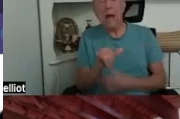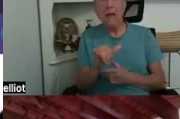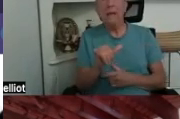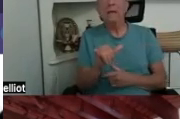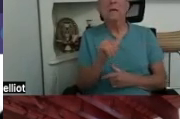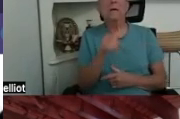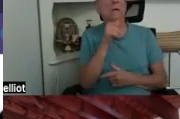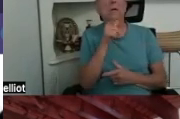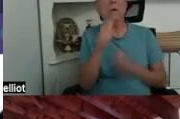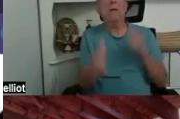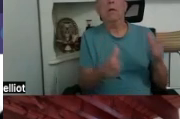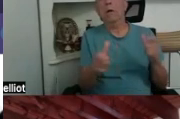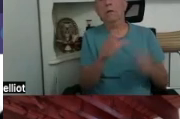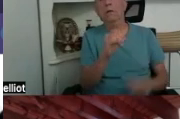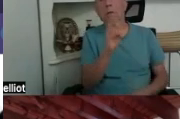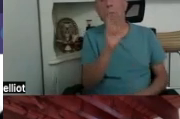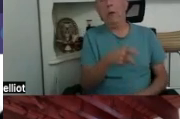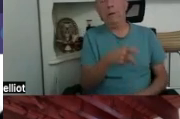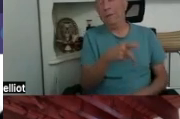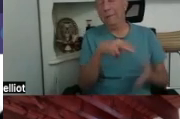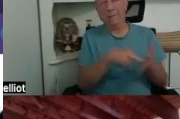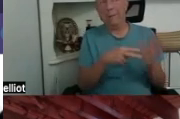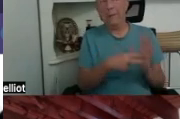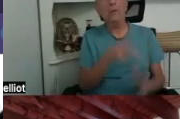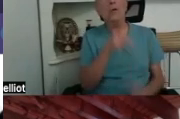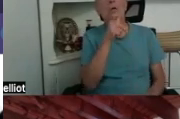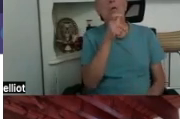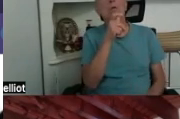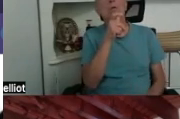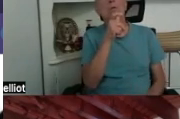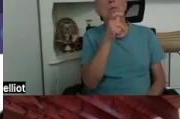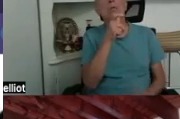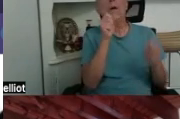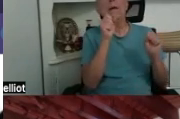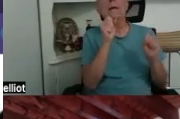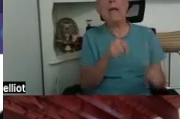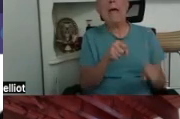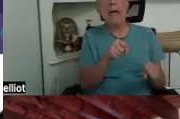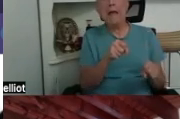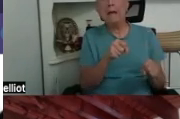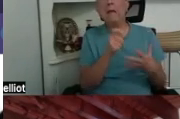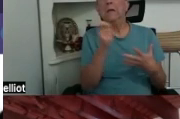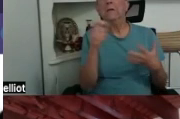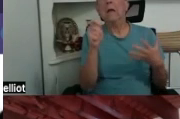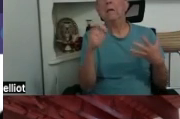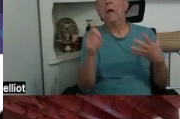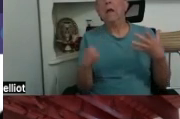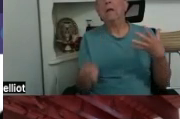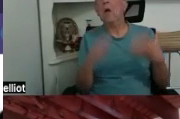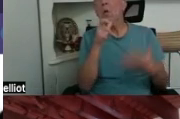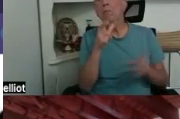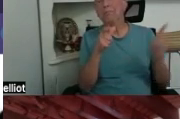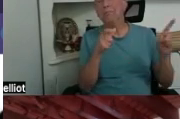corporations. So that in the end, the only ones who are able to jump through all of these hoops are the very large